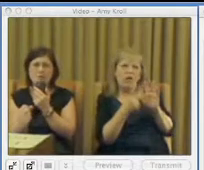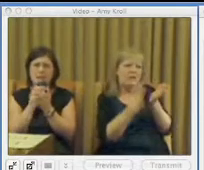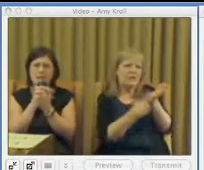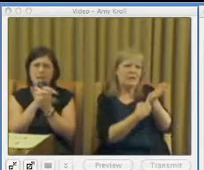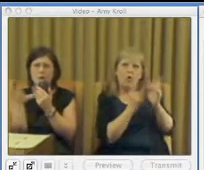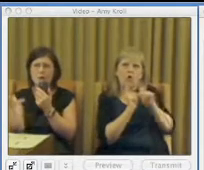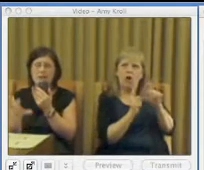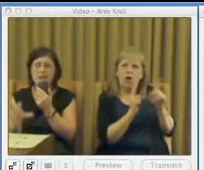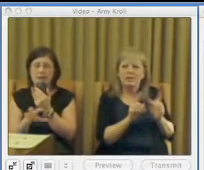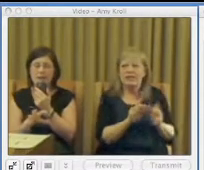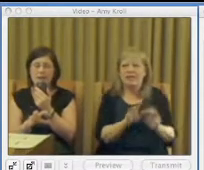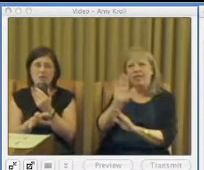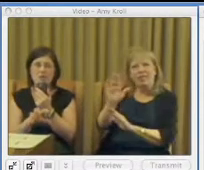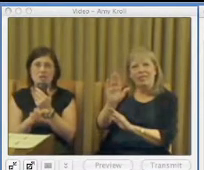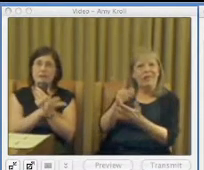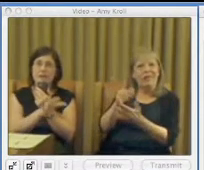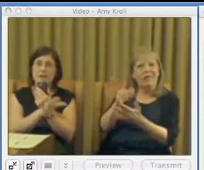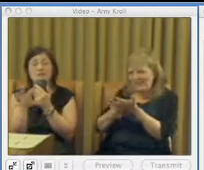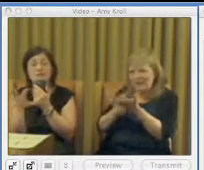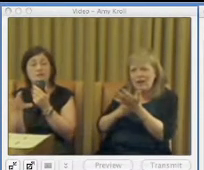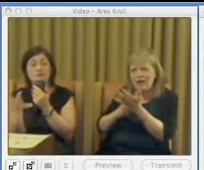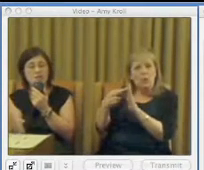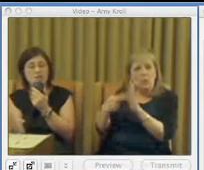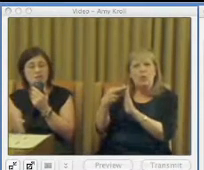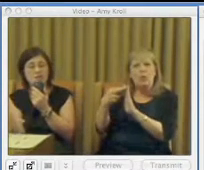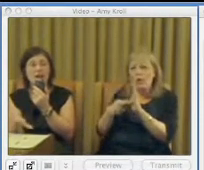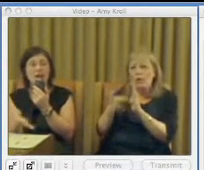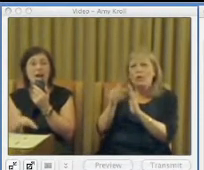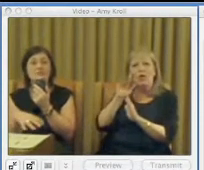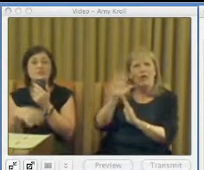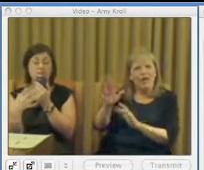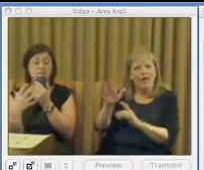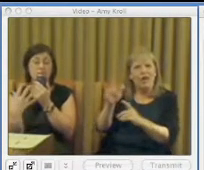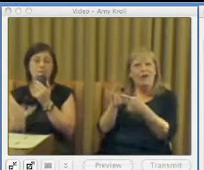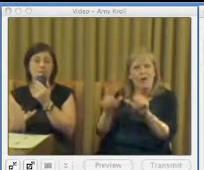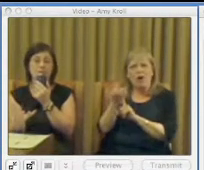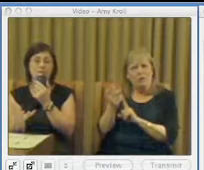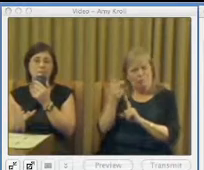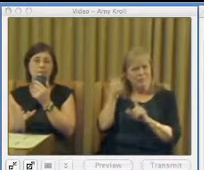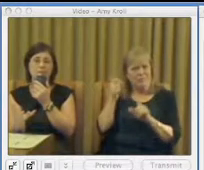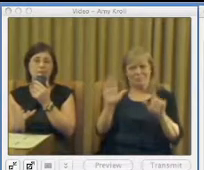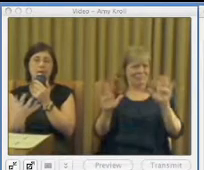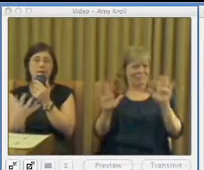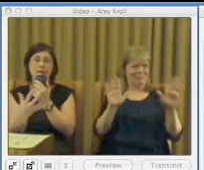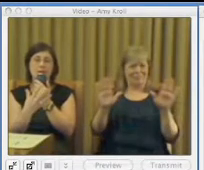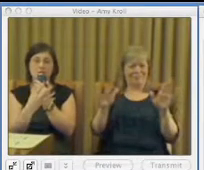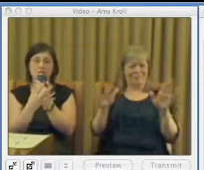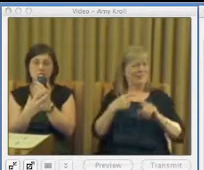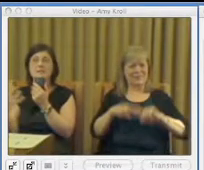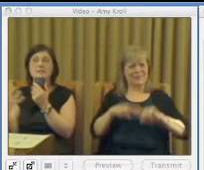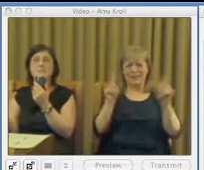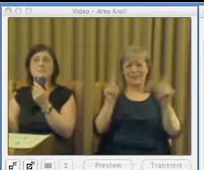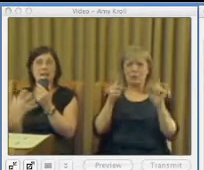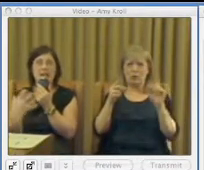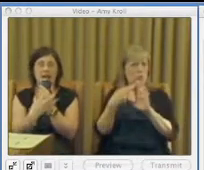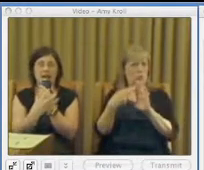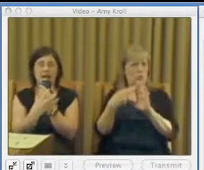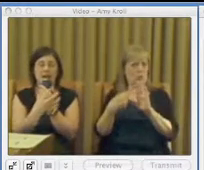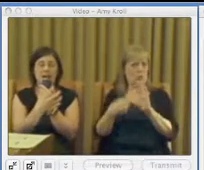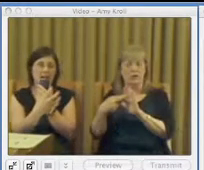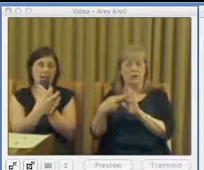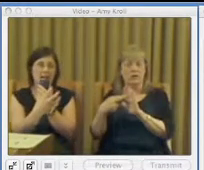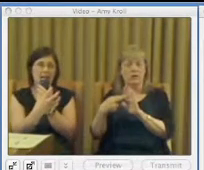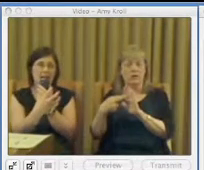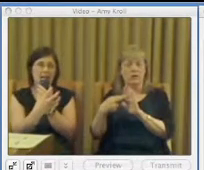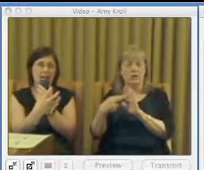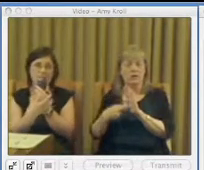the discourse rules that each person needs to engage in different languages and different cultures have different rules. So the interpreter